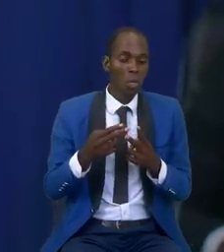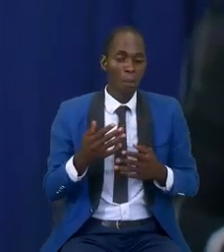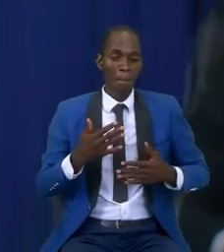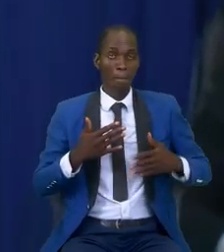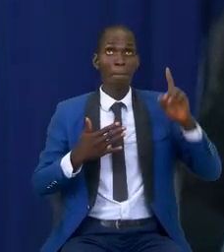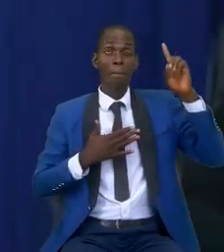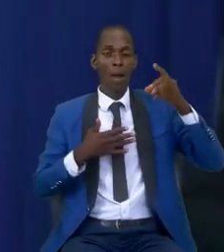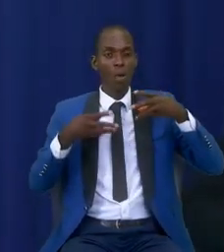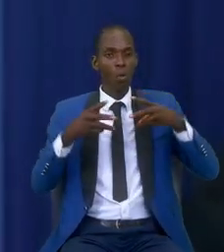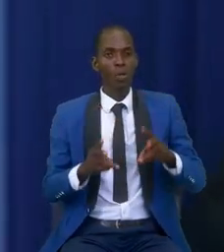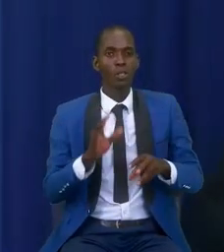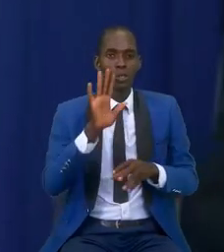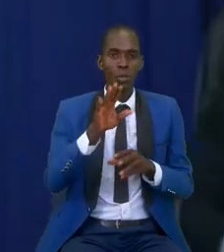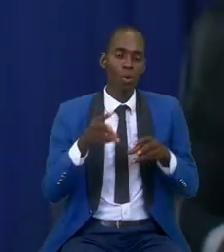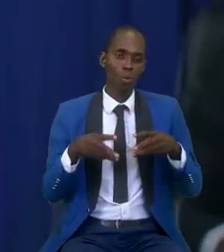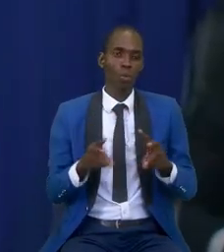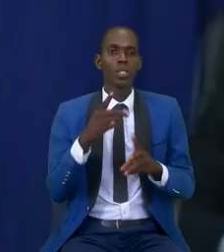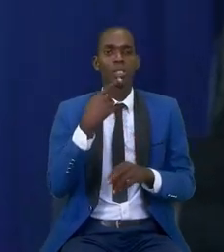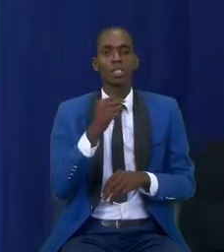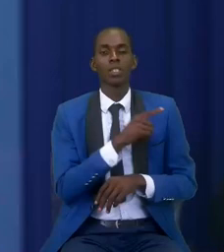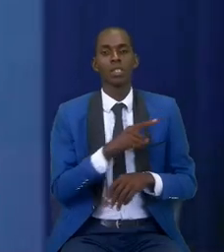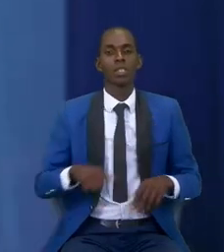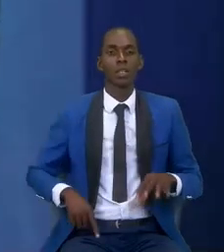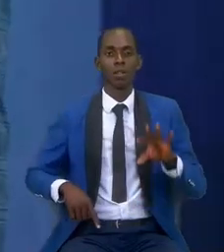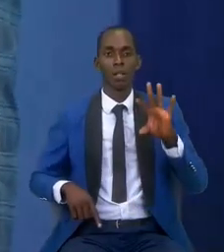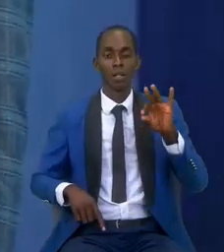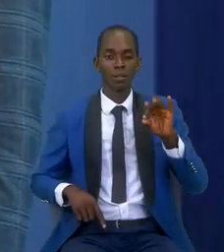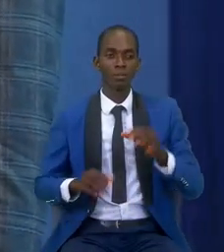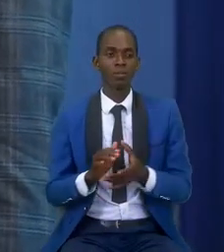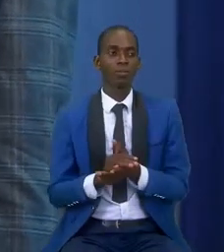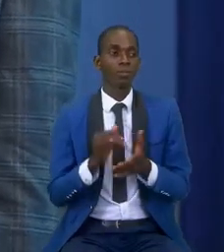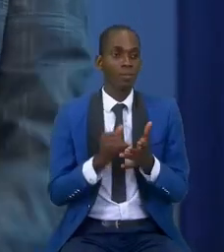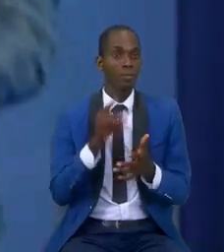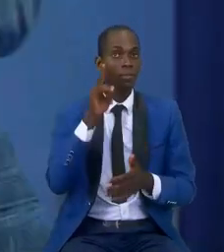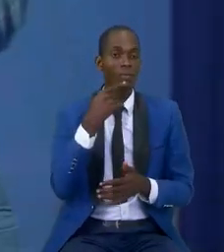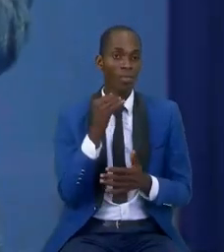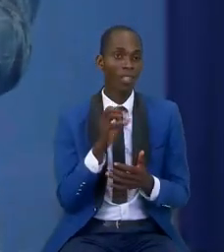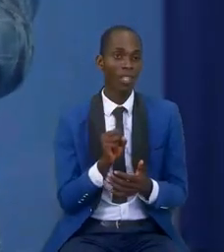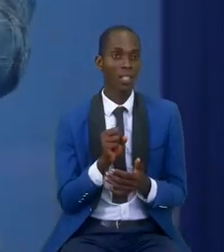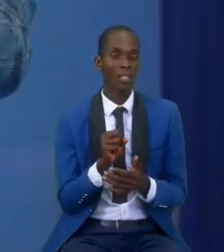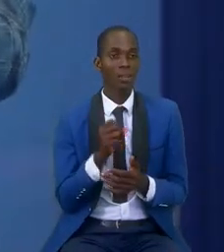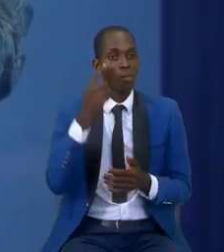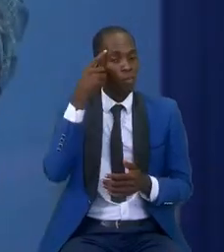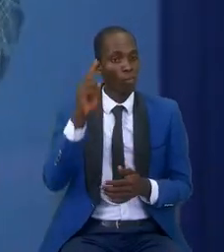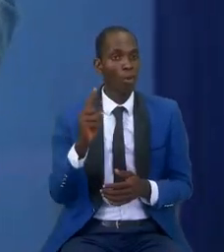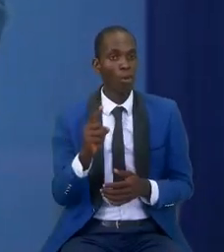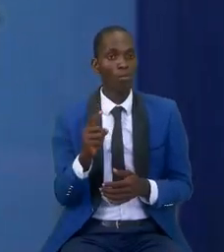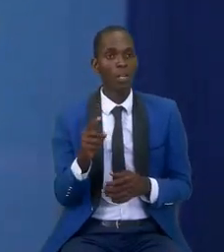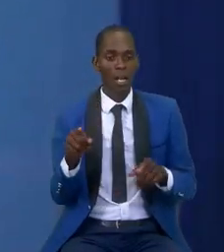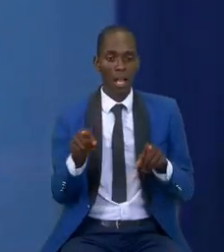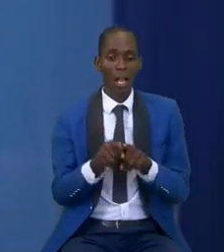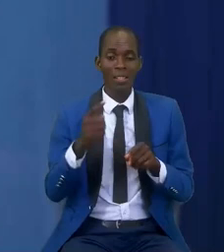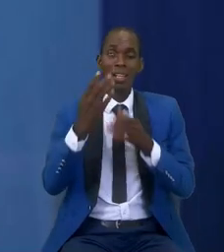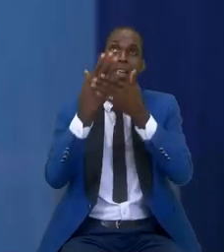it says form as the heavens are higher than the earth so at my ways